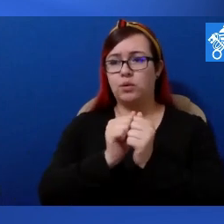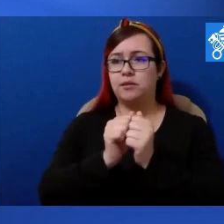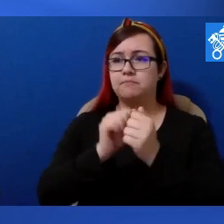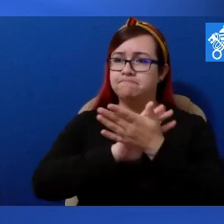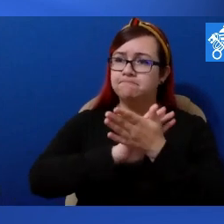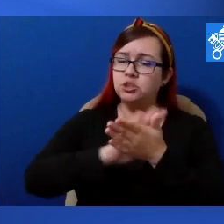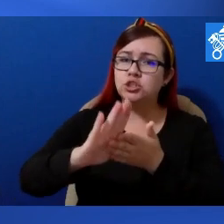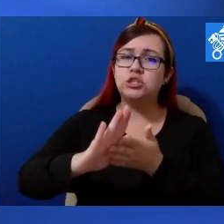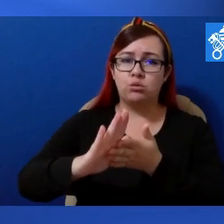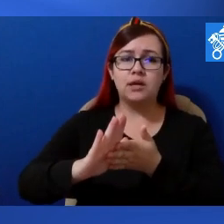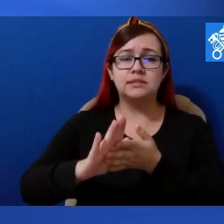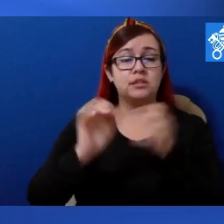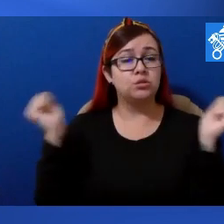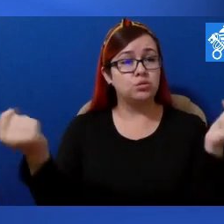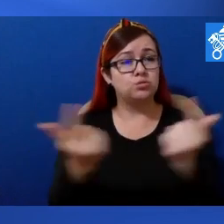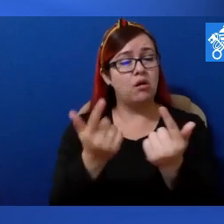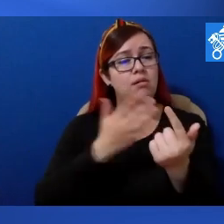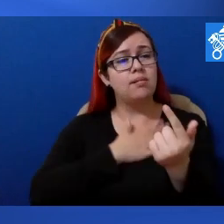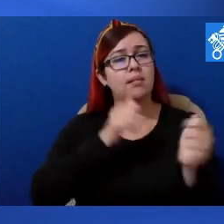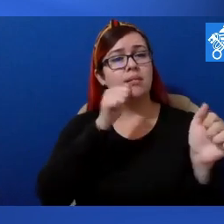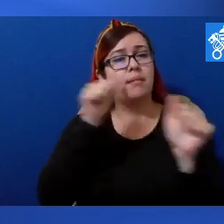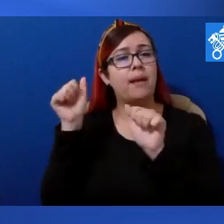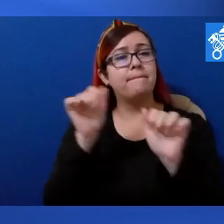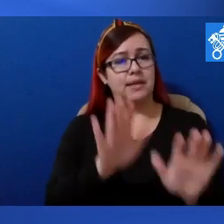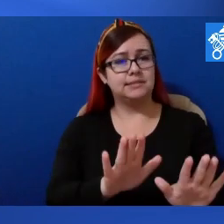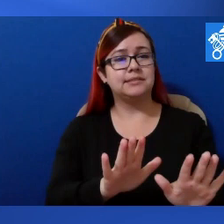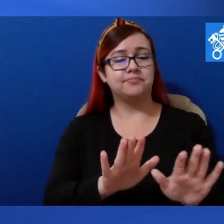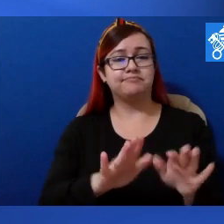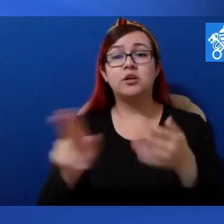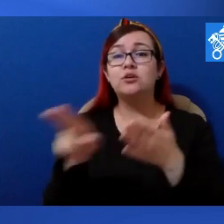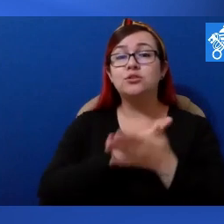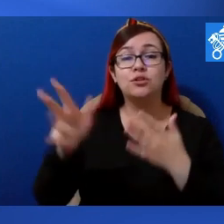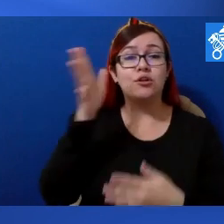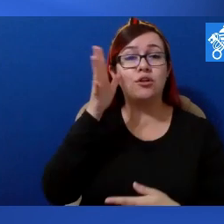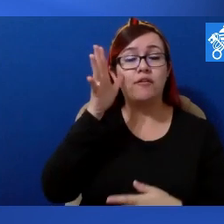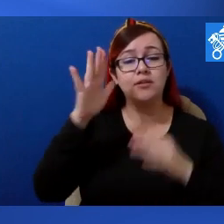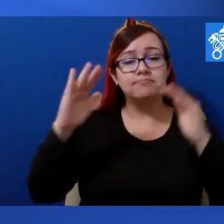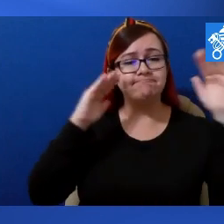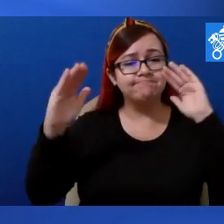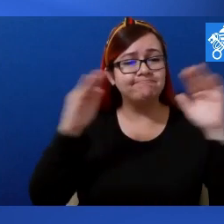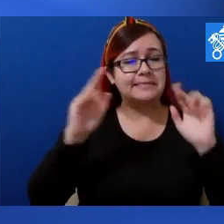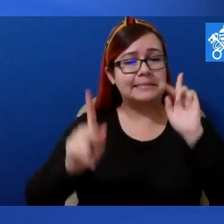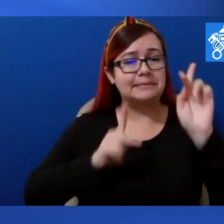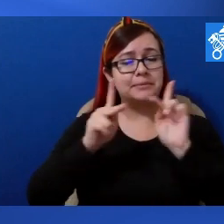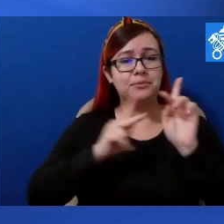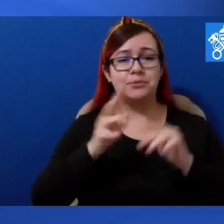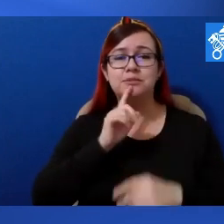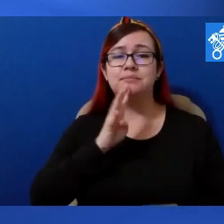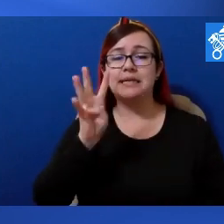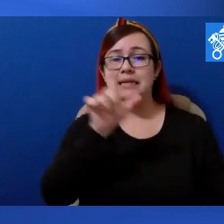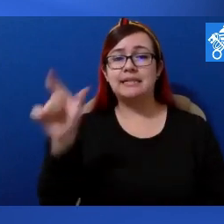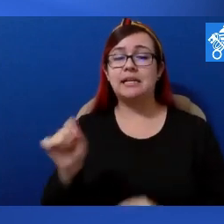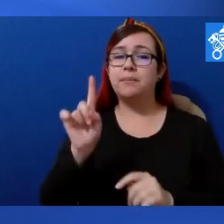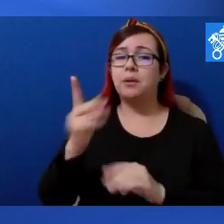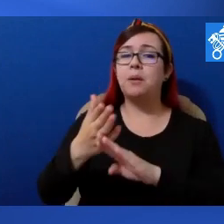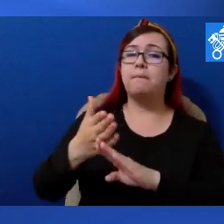To all, I wish to recommend in a special way the recitation of the Holy Rosary. This simple and evocative